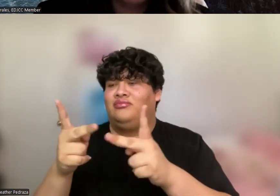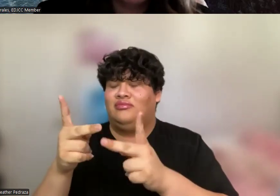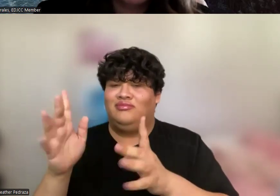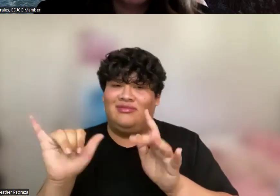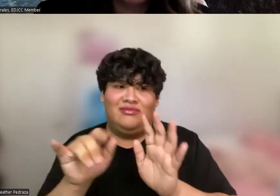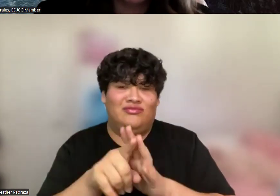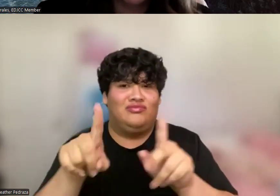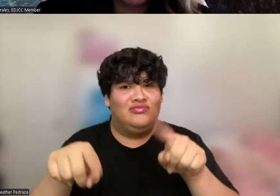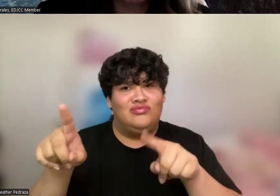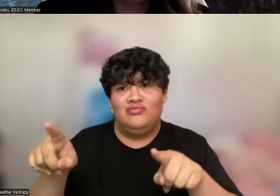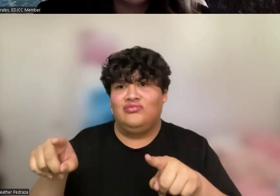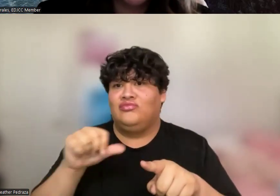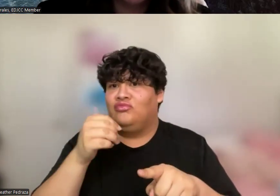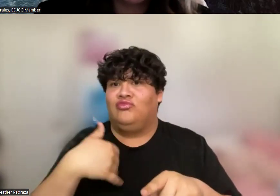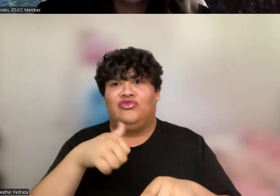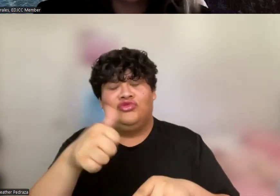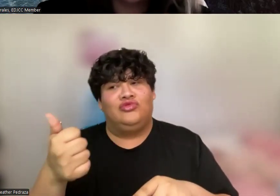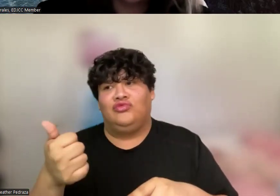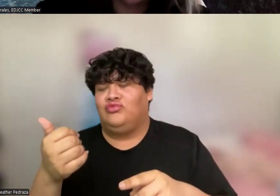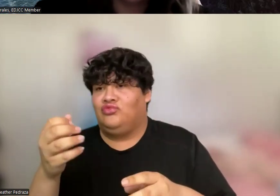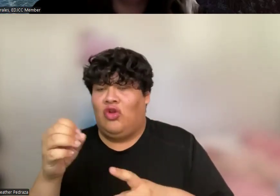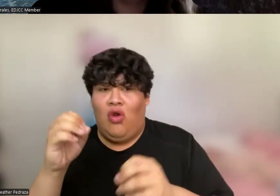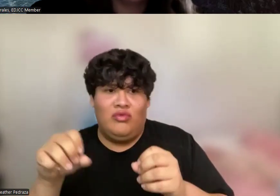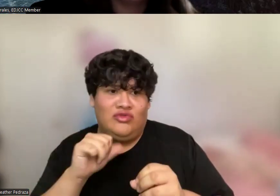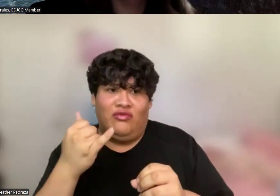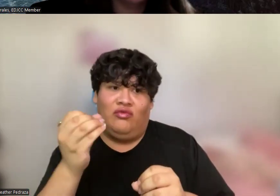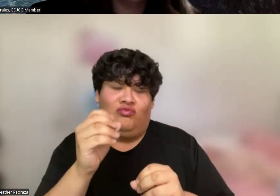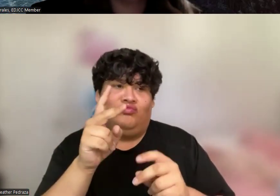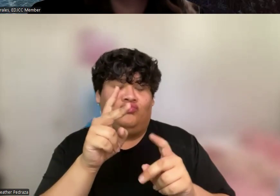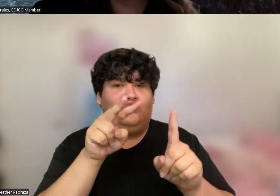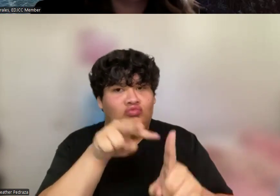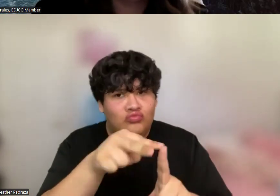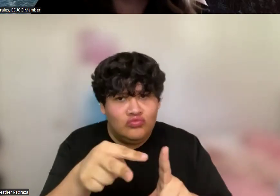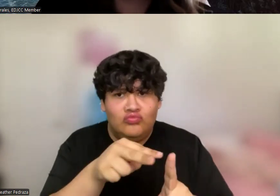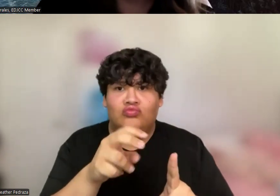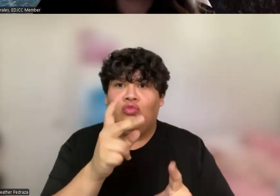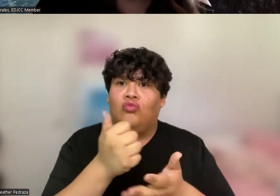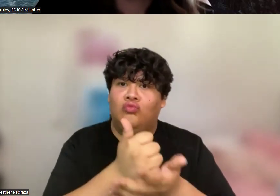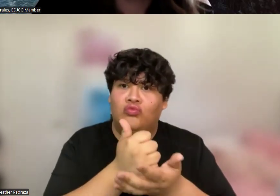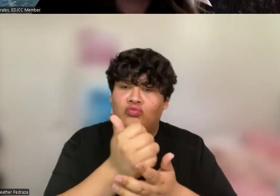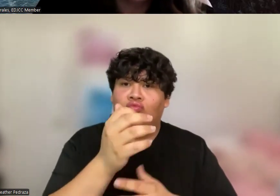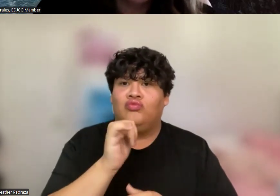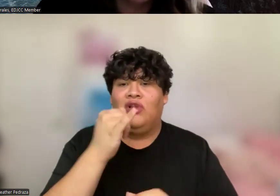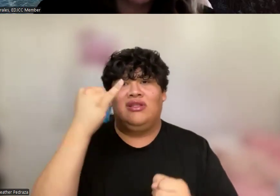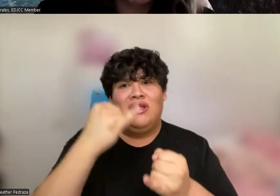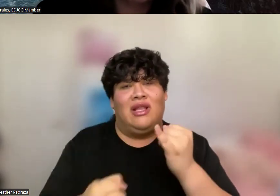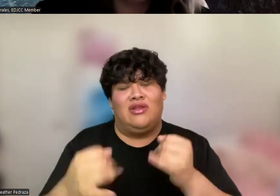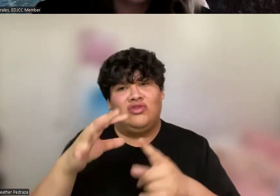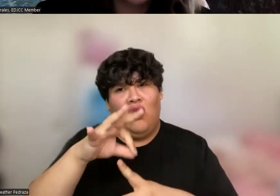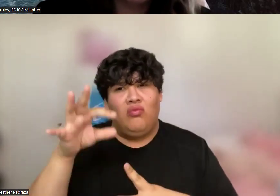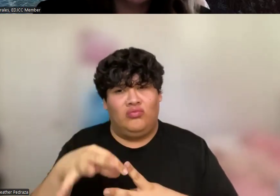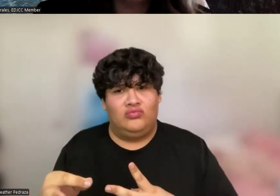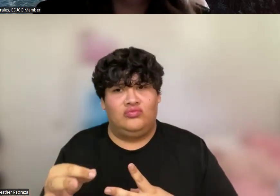when there is no other alternative, conservatorship is the alternative of last resort. And in